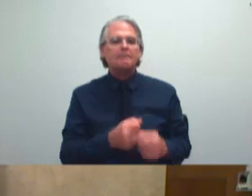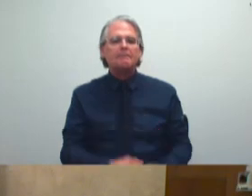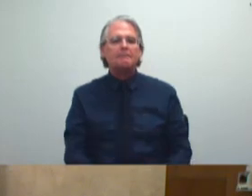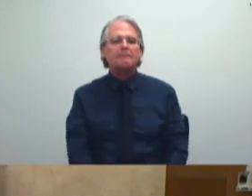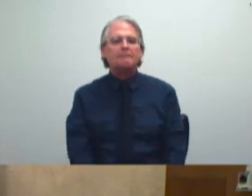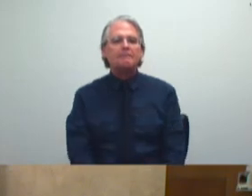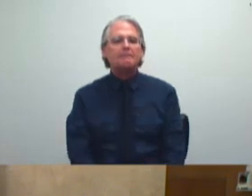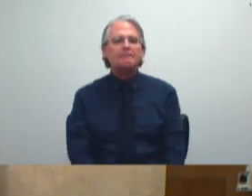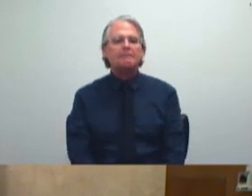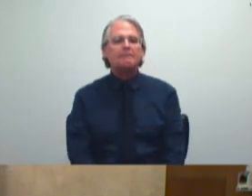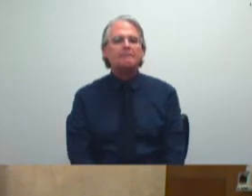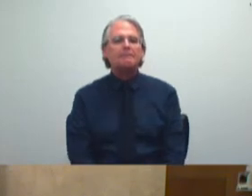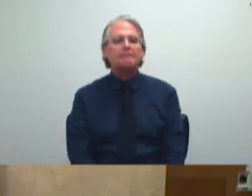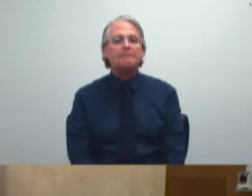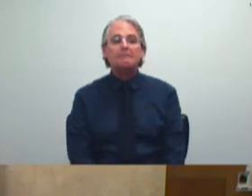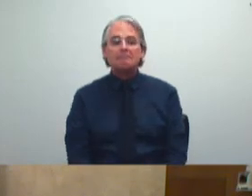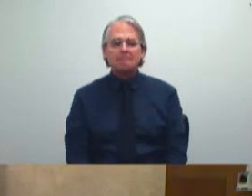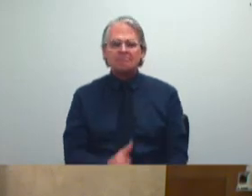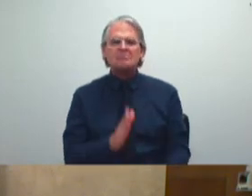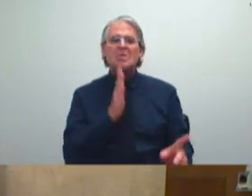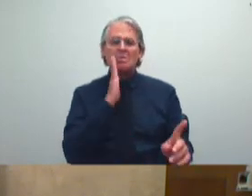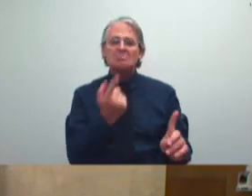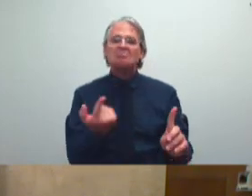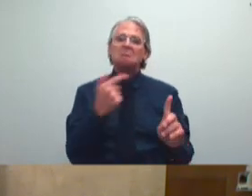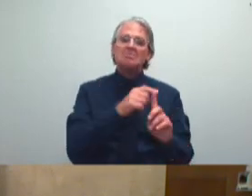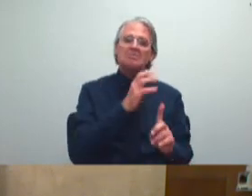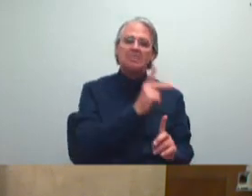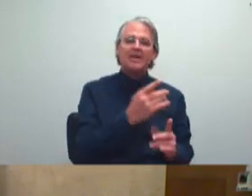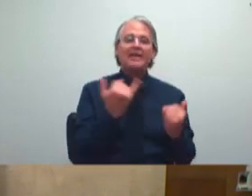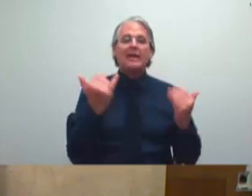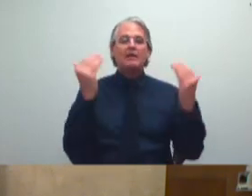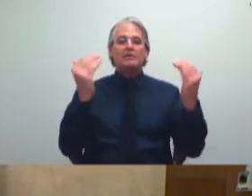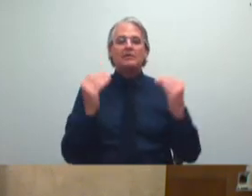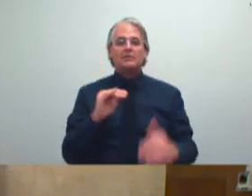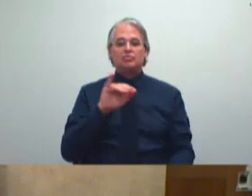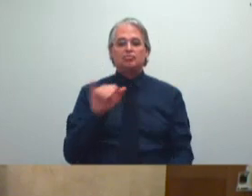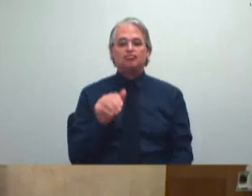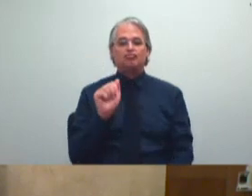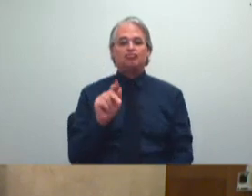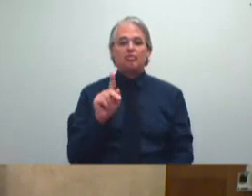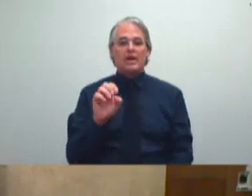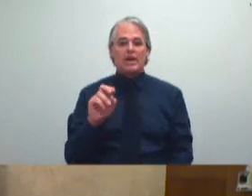All right, we'll circle back. It'll be Jaden next.